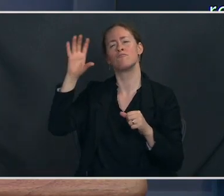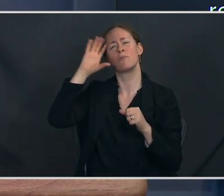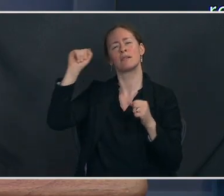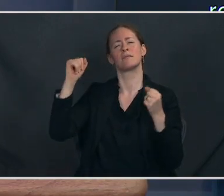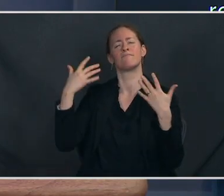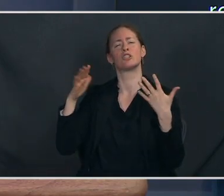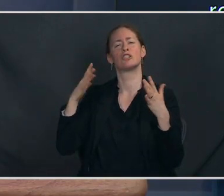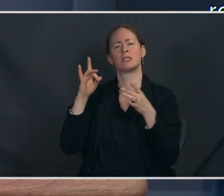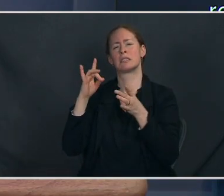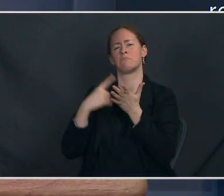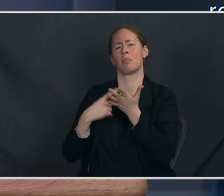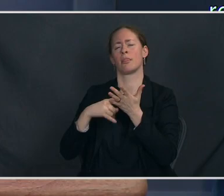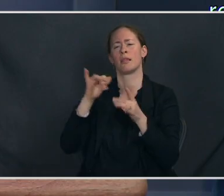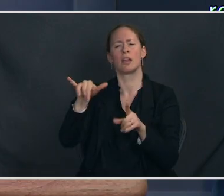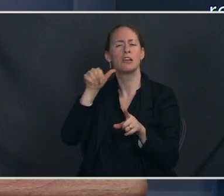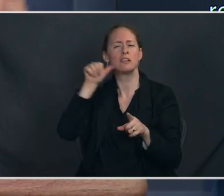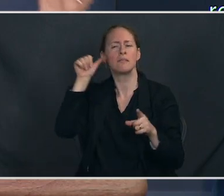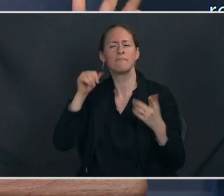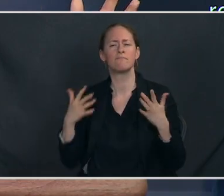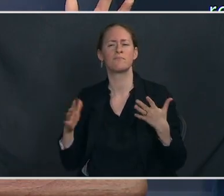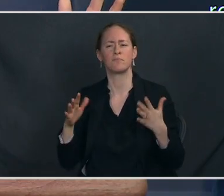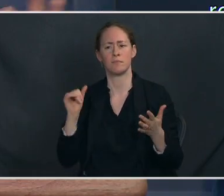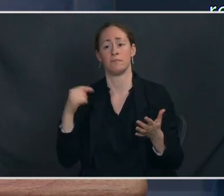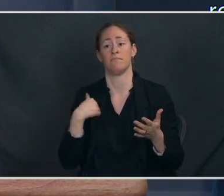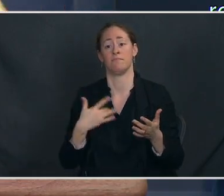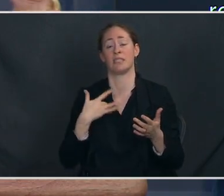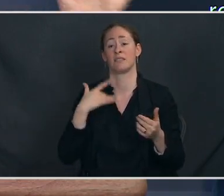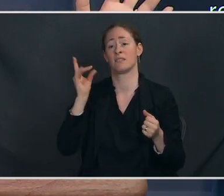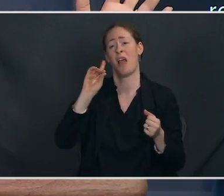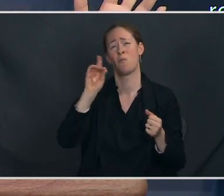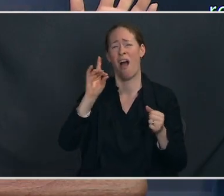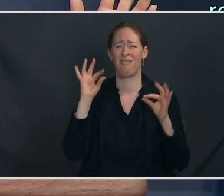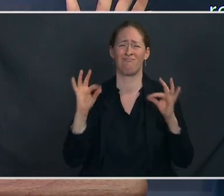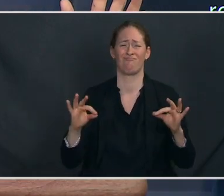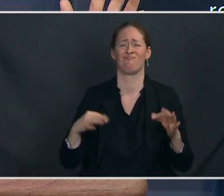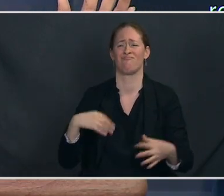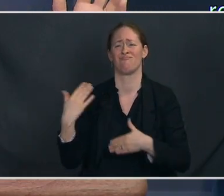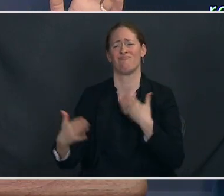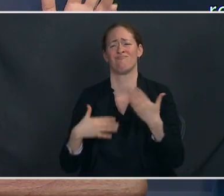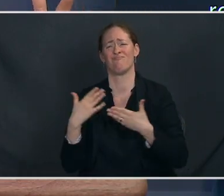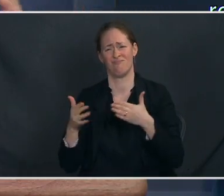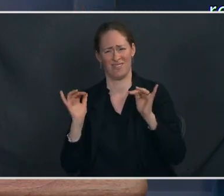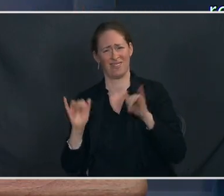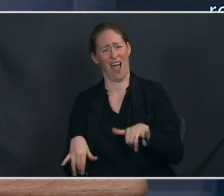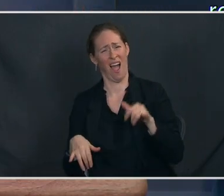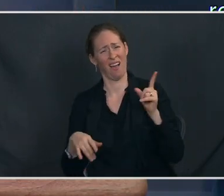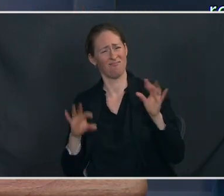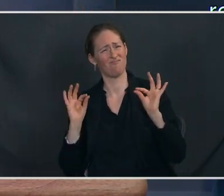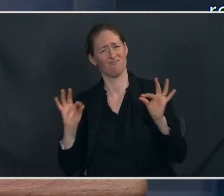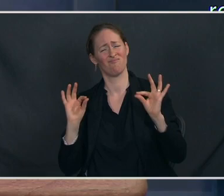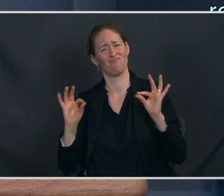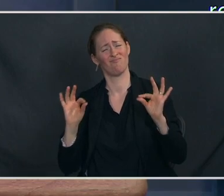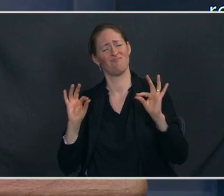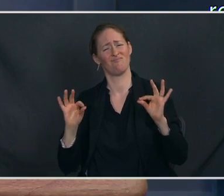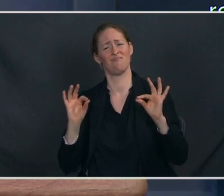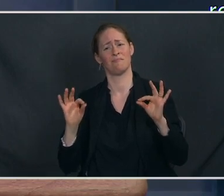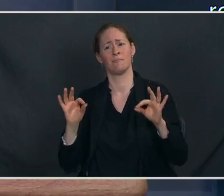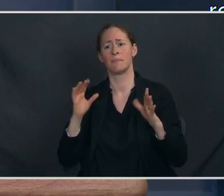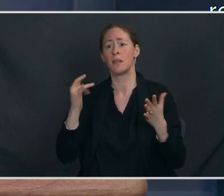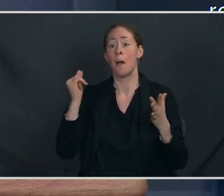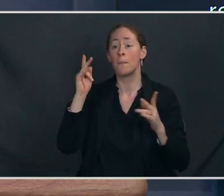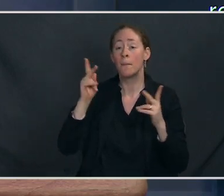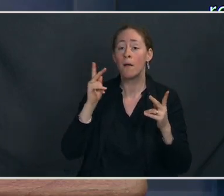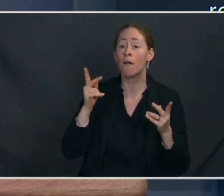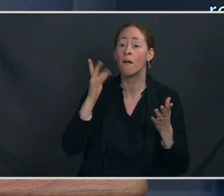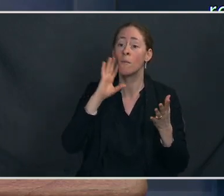we feel democracy is working how it should. He laid out his big package, his big vision of what it should look like, and people are giving their feedback, and he's happy to have